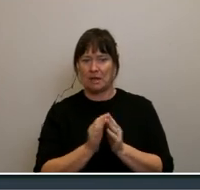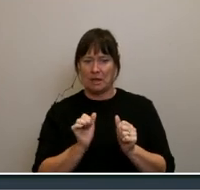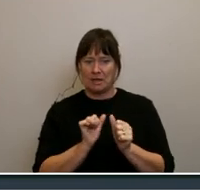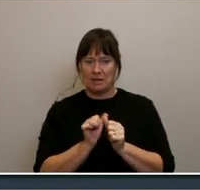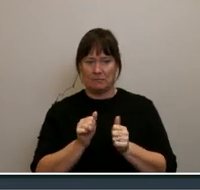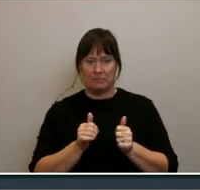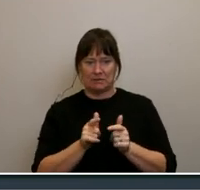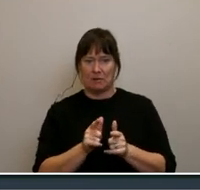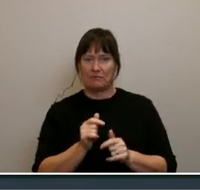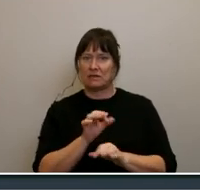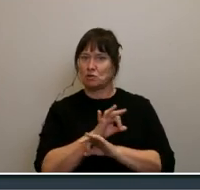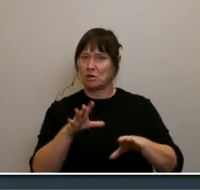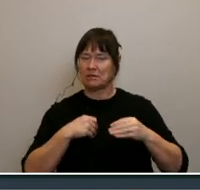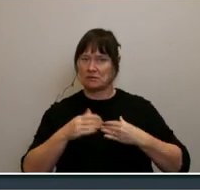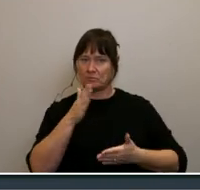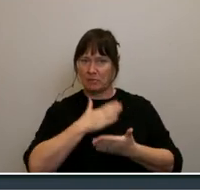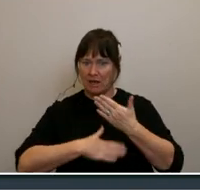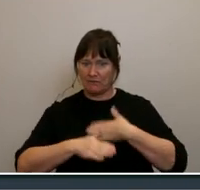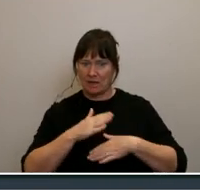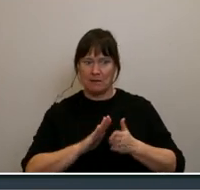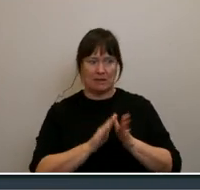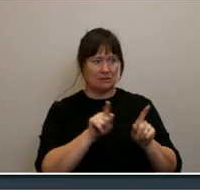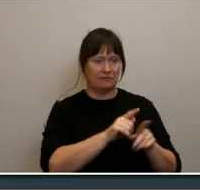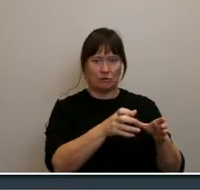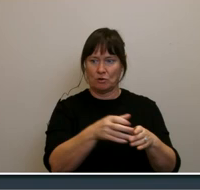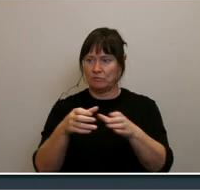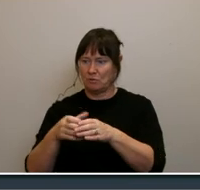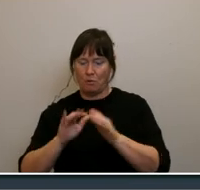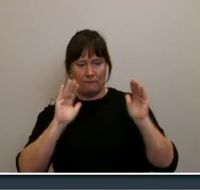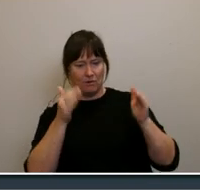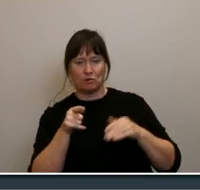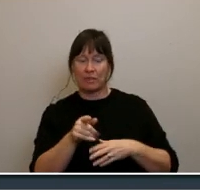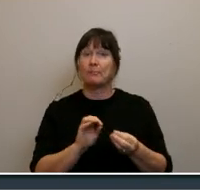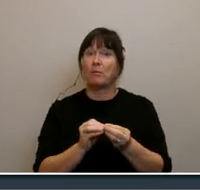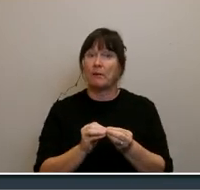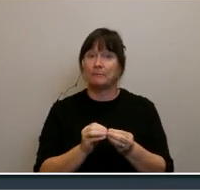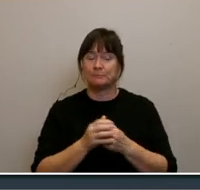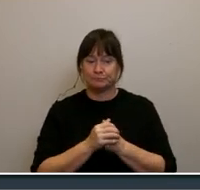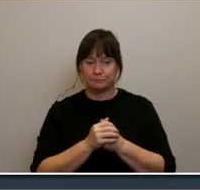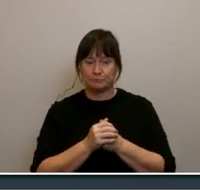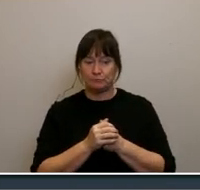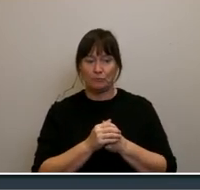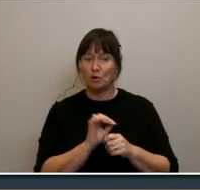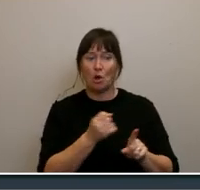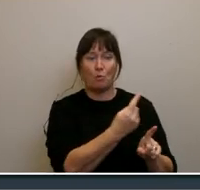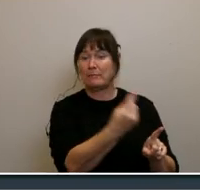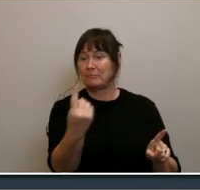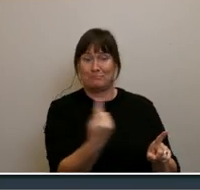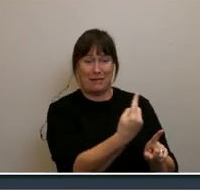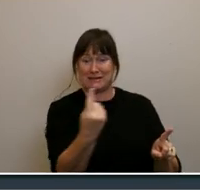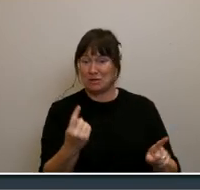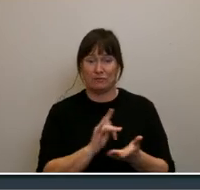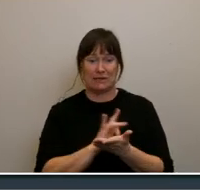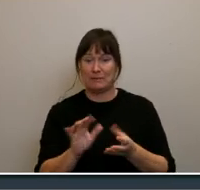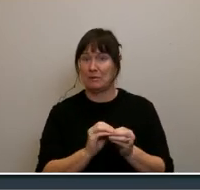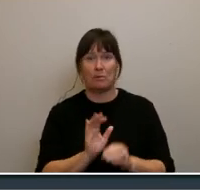in the CBD will be achieved when multiple groups are doing their part to tackle the problem. No single entity alone can